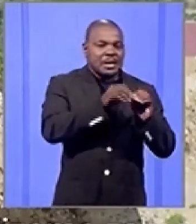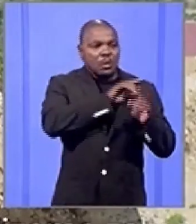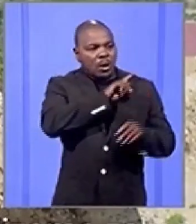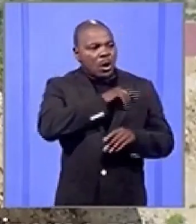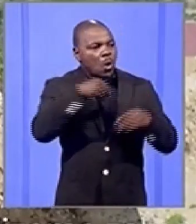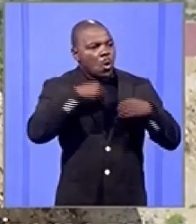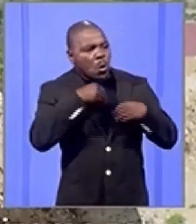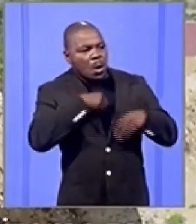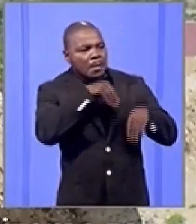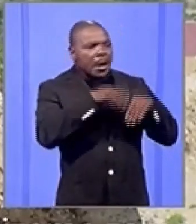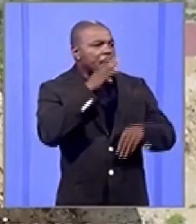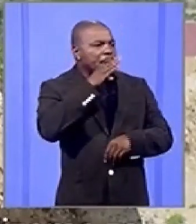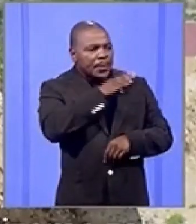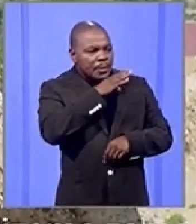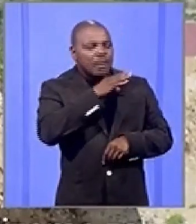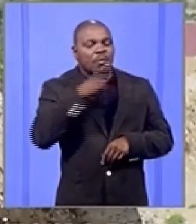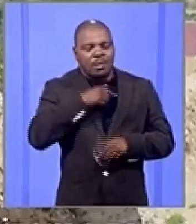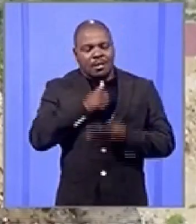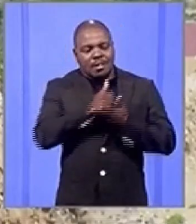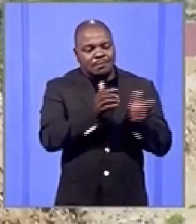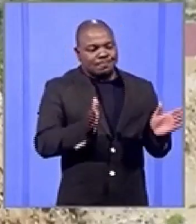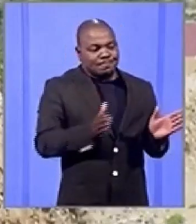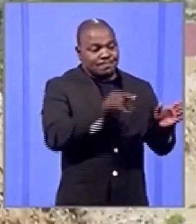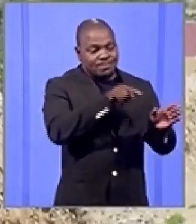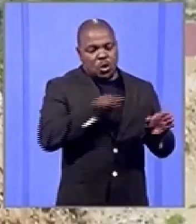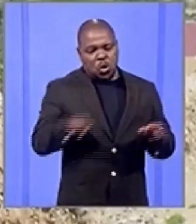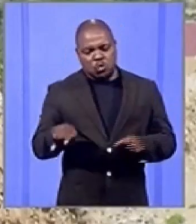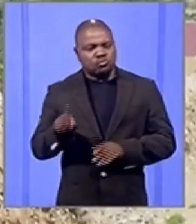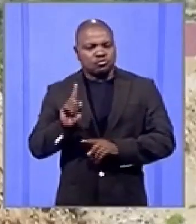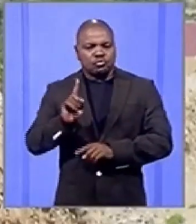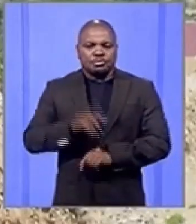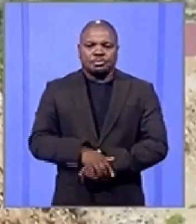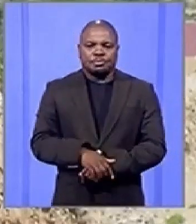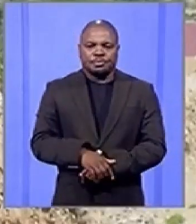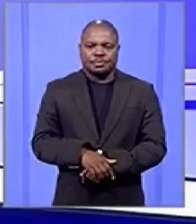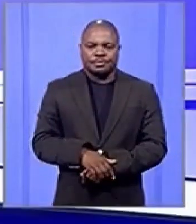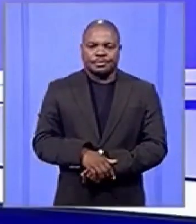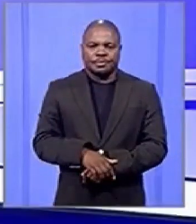hwetšagale. Nna ke Koketšo Motau wa ditaba tša SABC Athok.